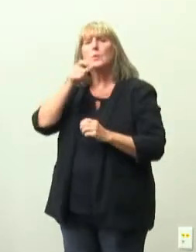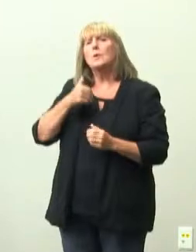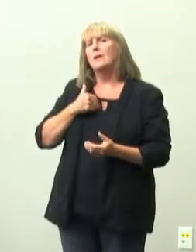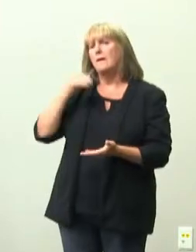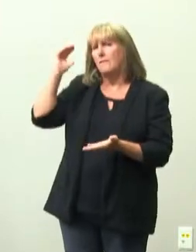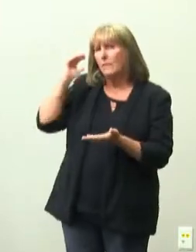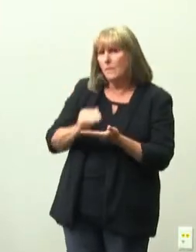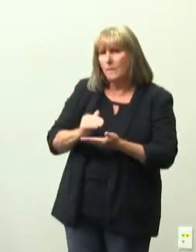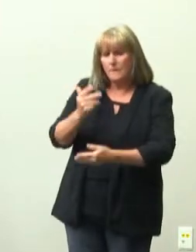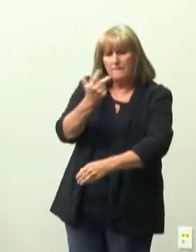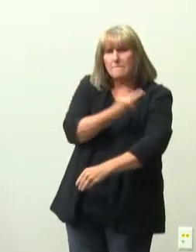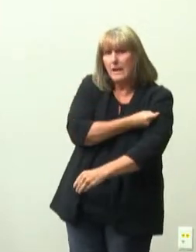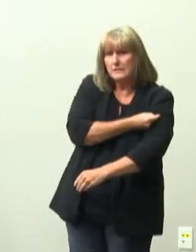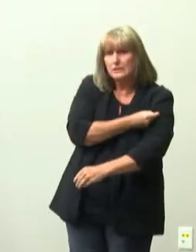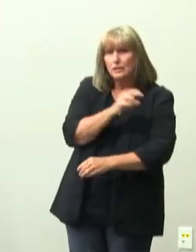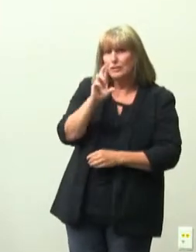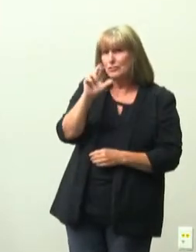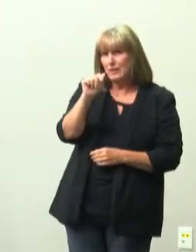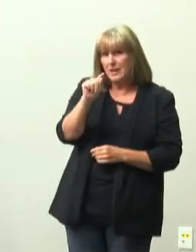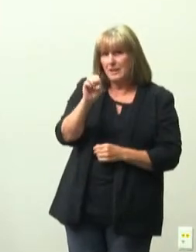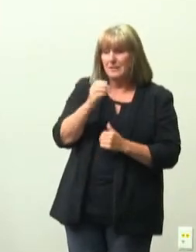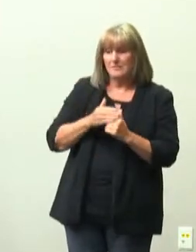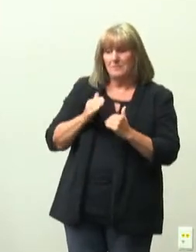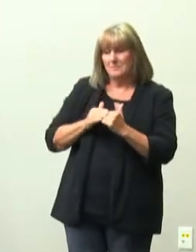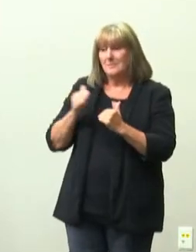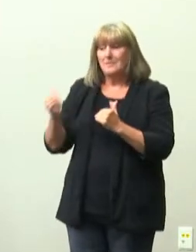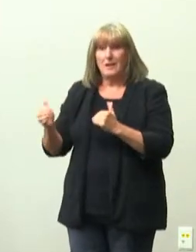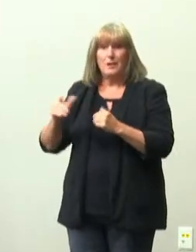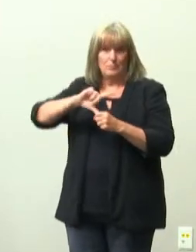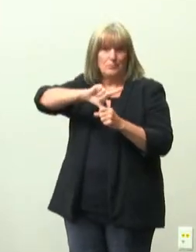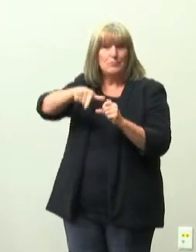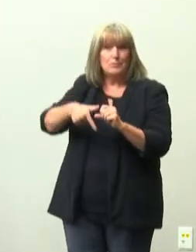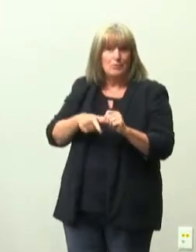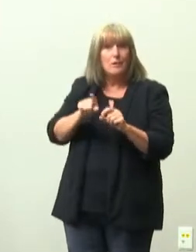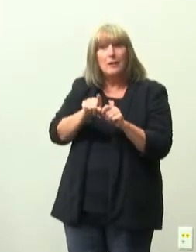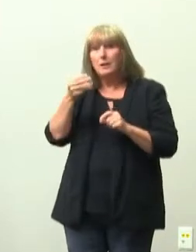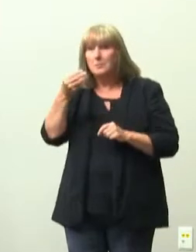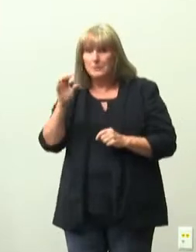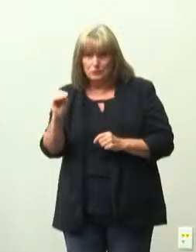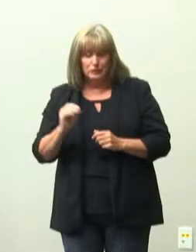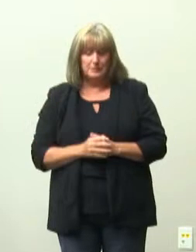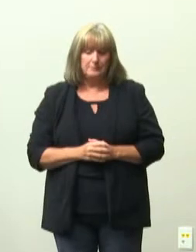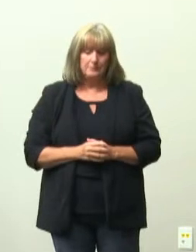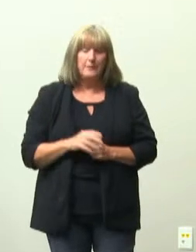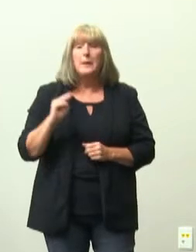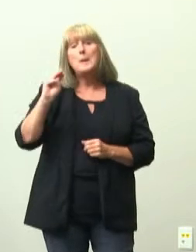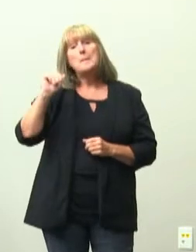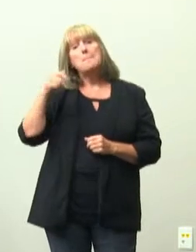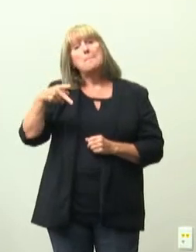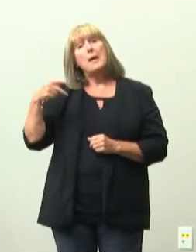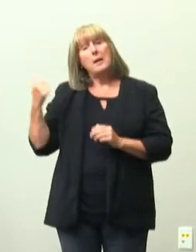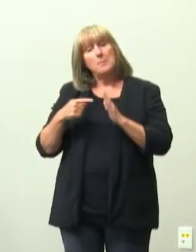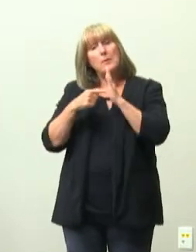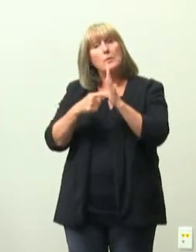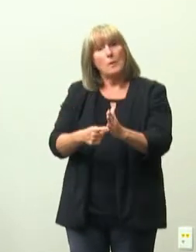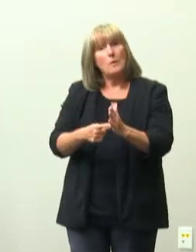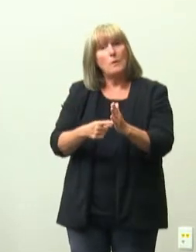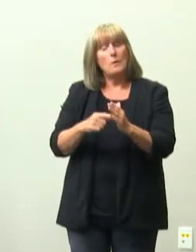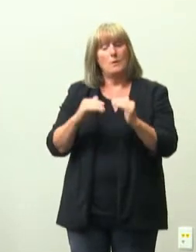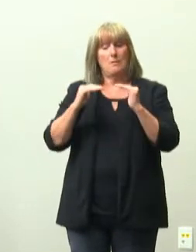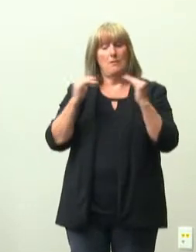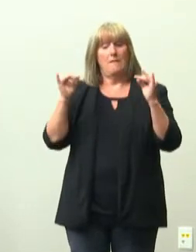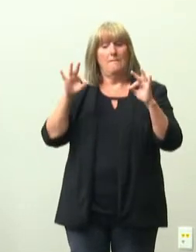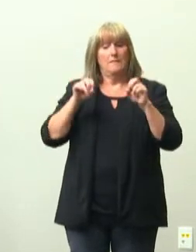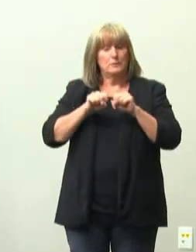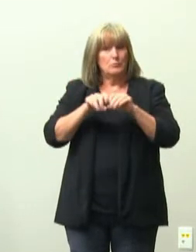vaccination rates, including some of our neighboring states, like Missouri. This map shows the level of transmission in counties